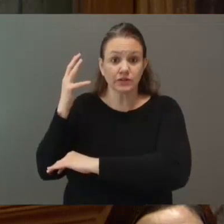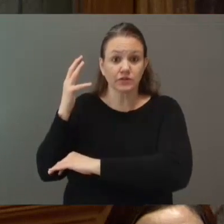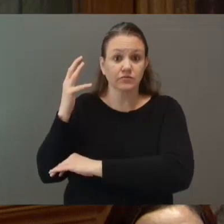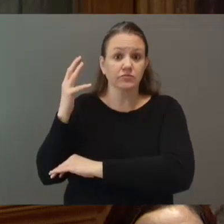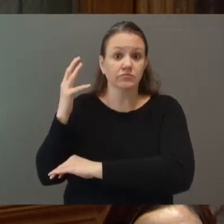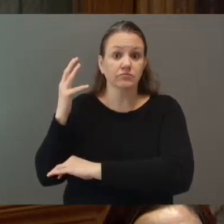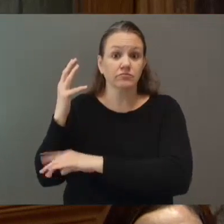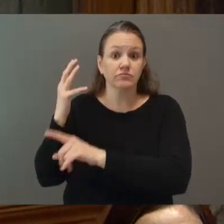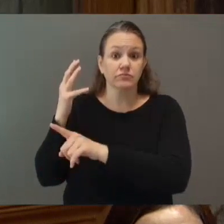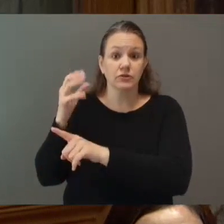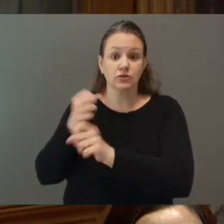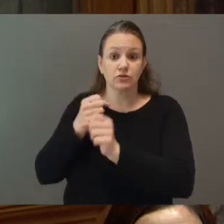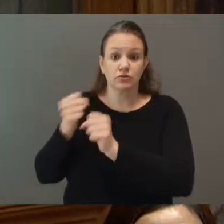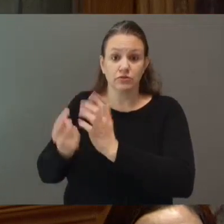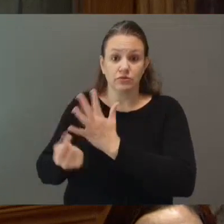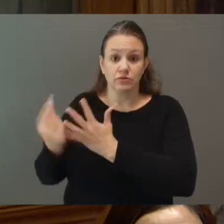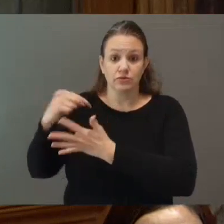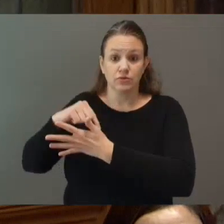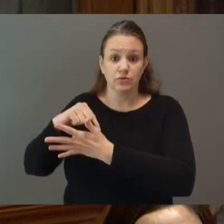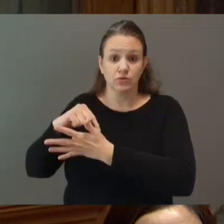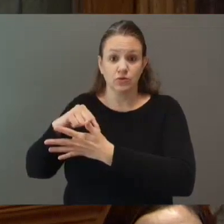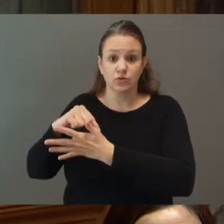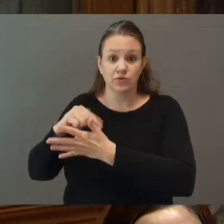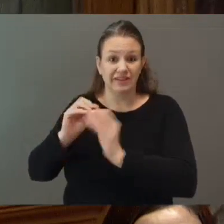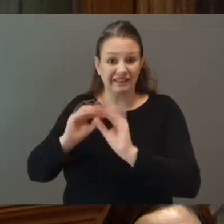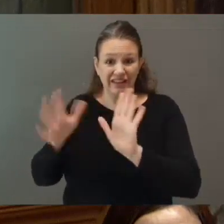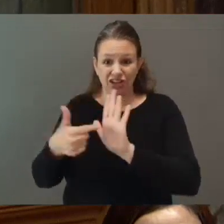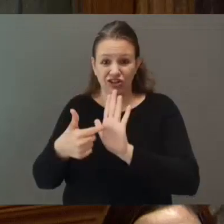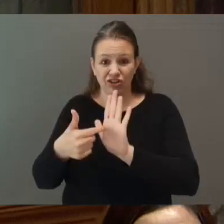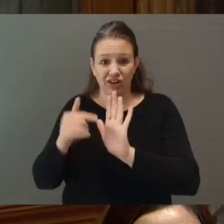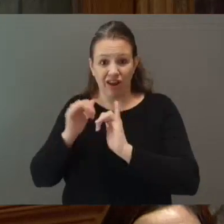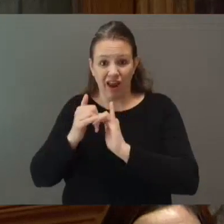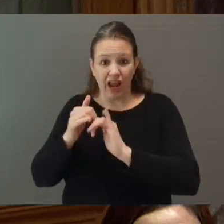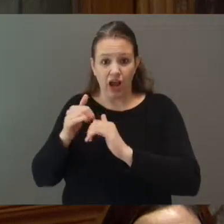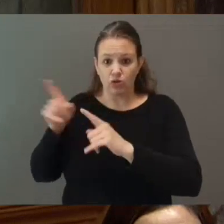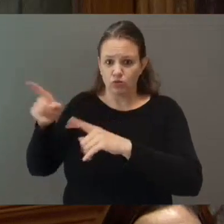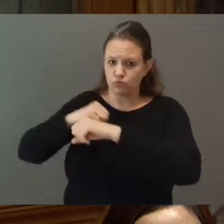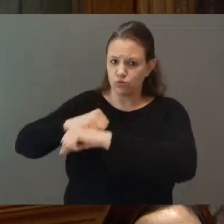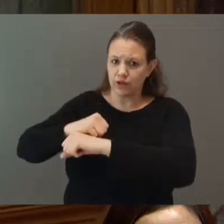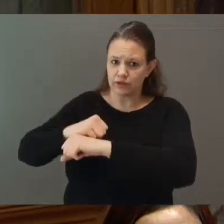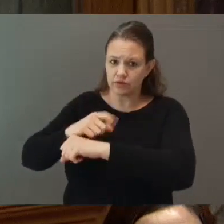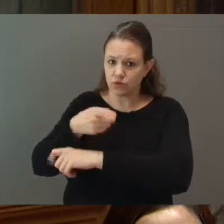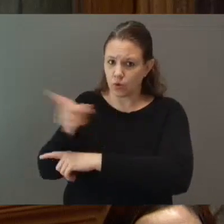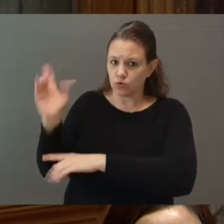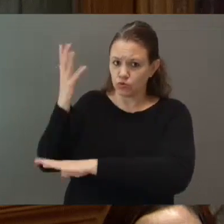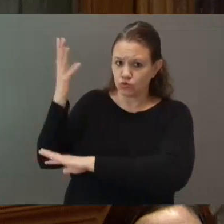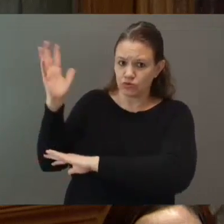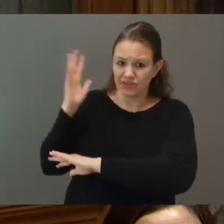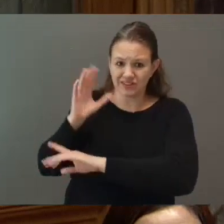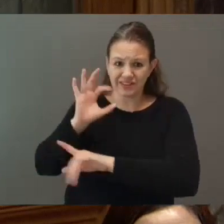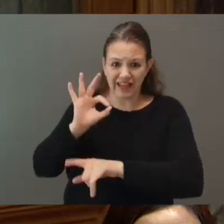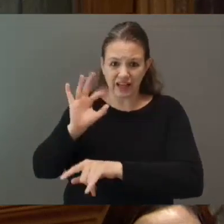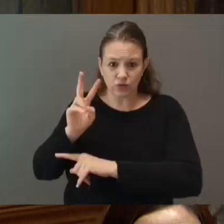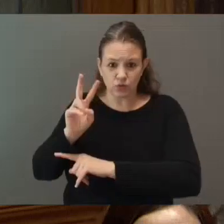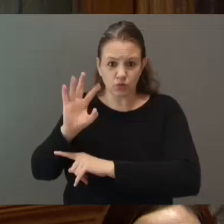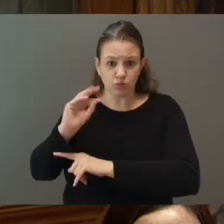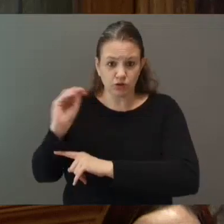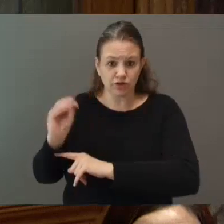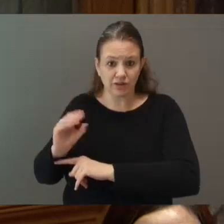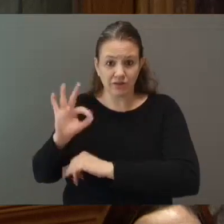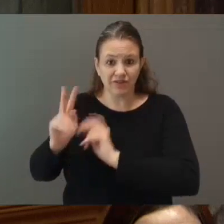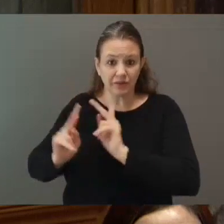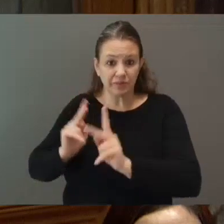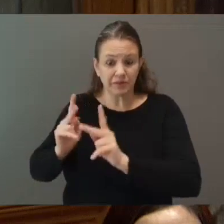forests. British Columbians have also been loud and clear. 92% of the population want some protection for old-growth trees. Meanwhile, big